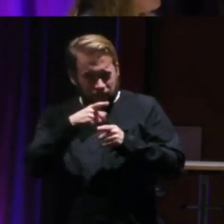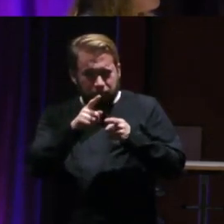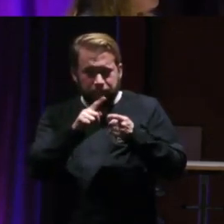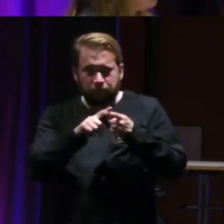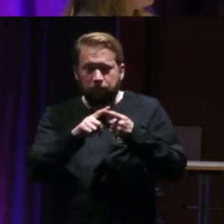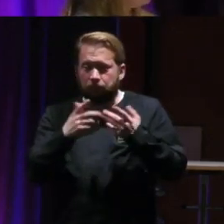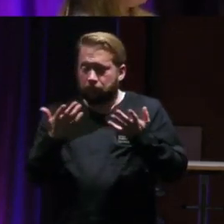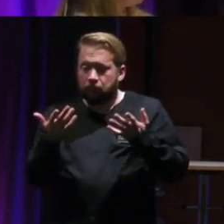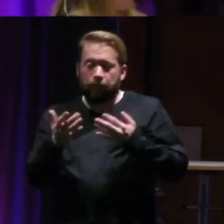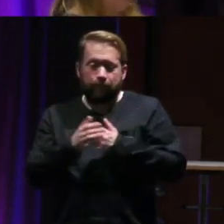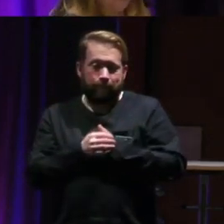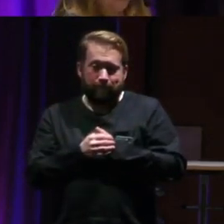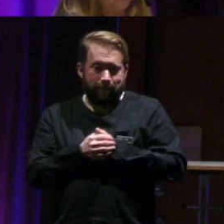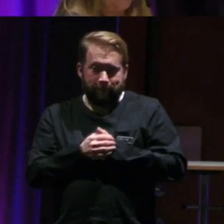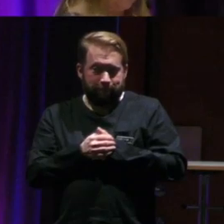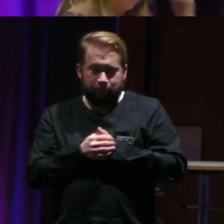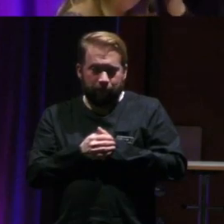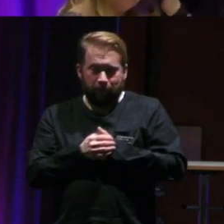teachers in Russia,